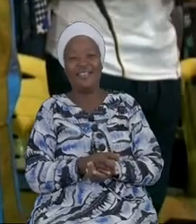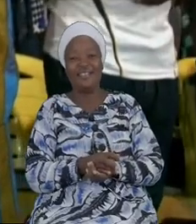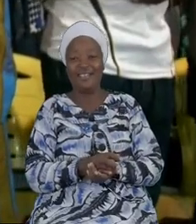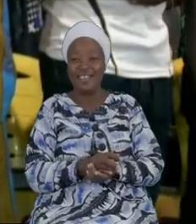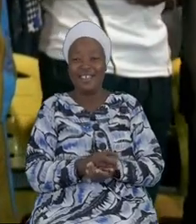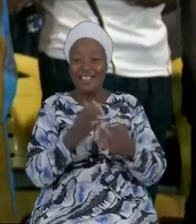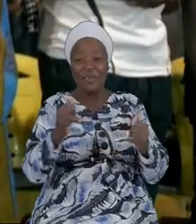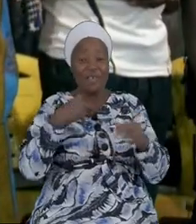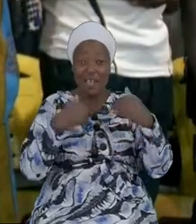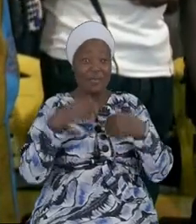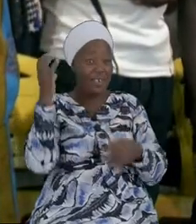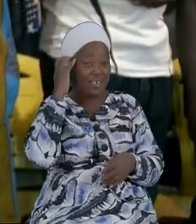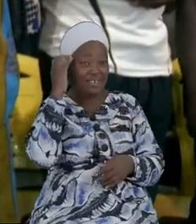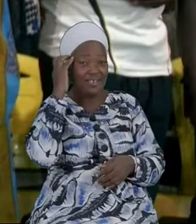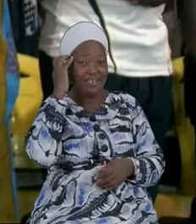Already we have heard